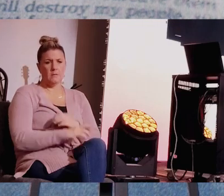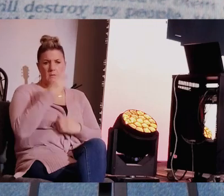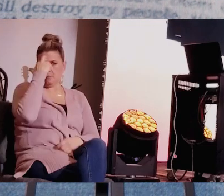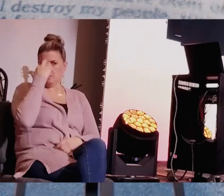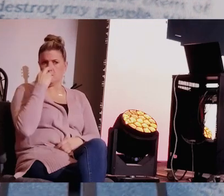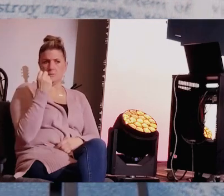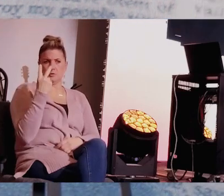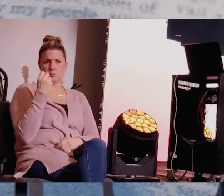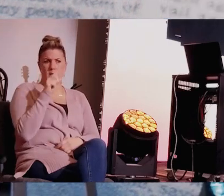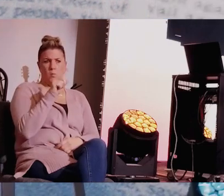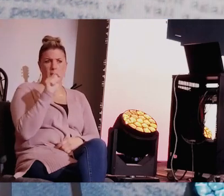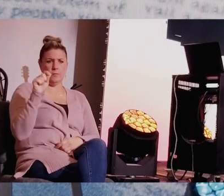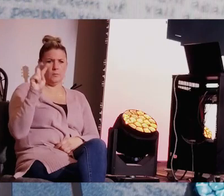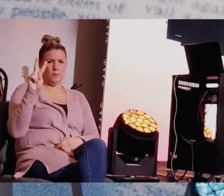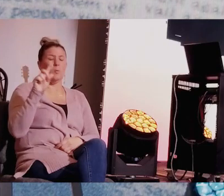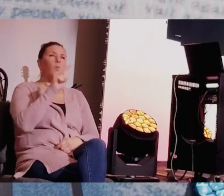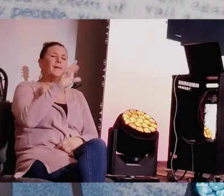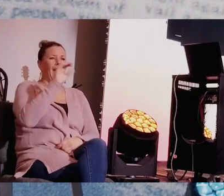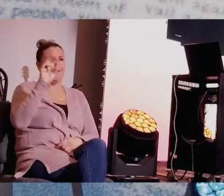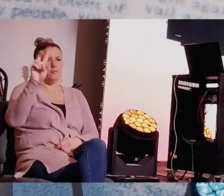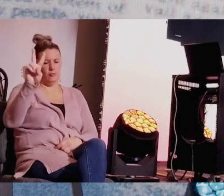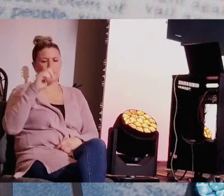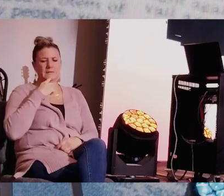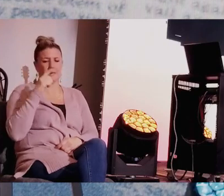Romans 12, 1 through 2, 1 and 2, it says,